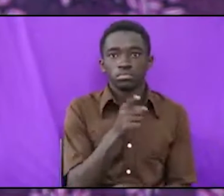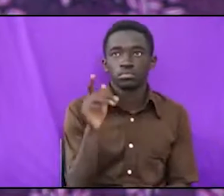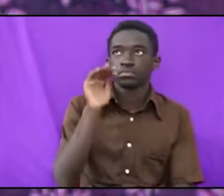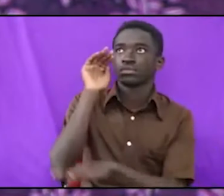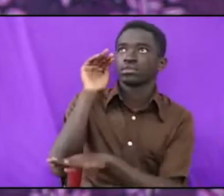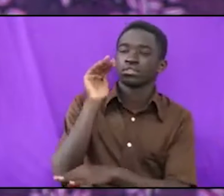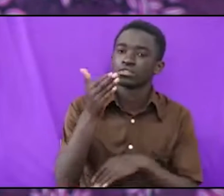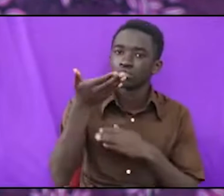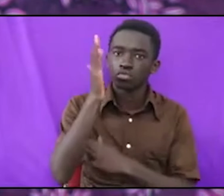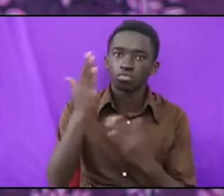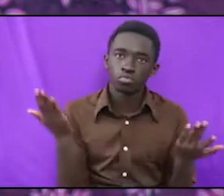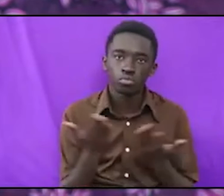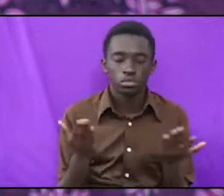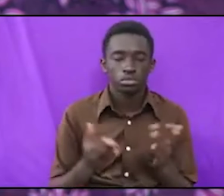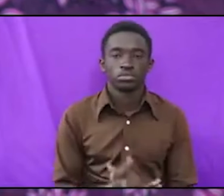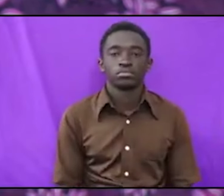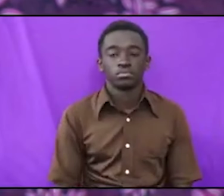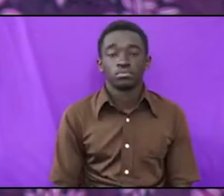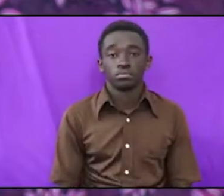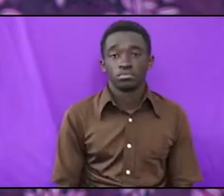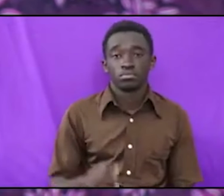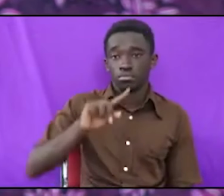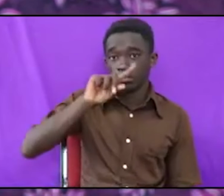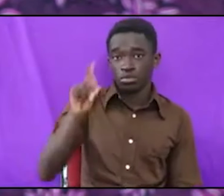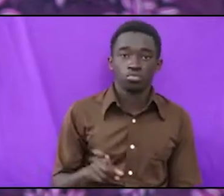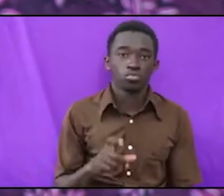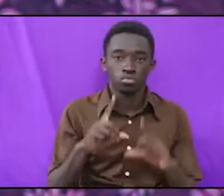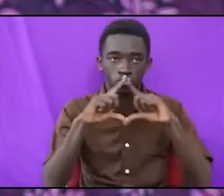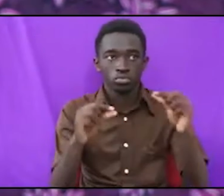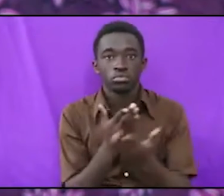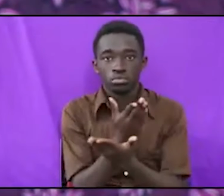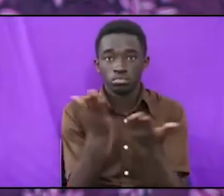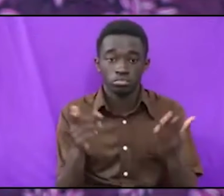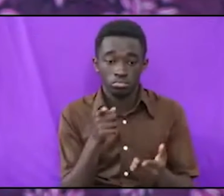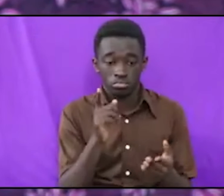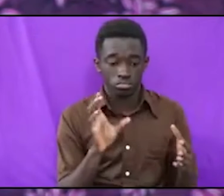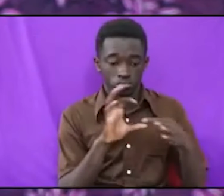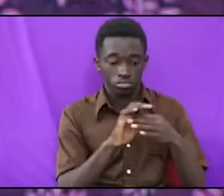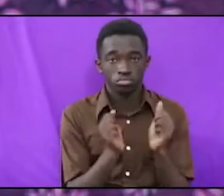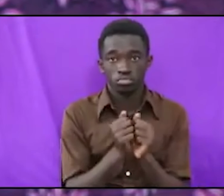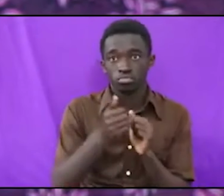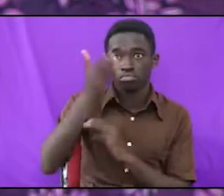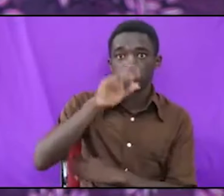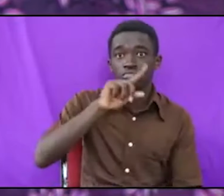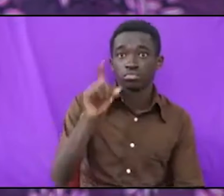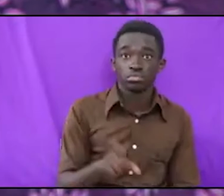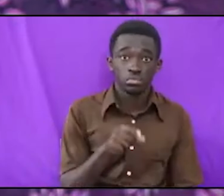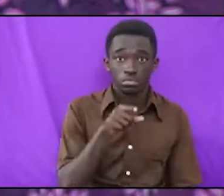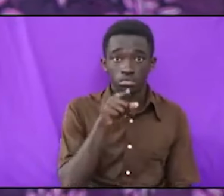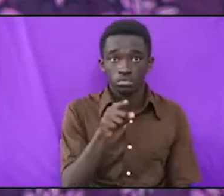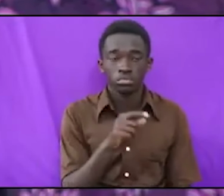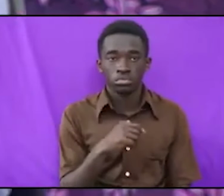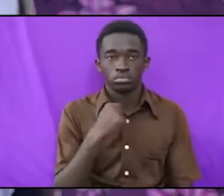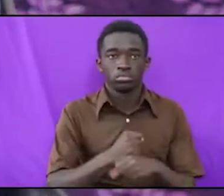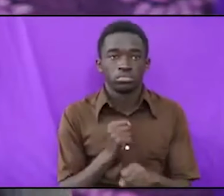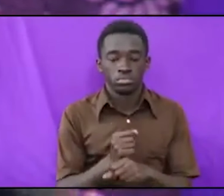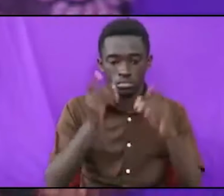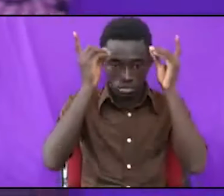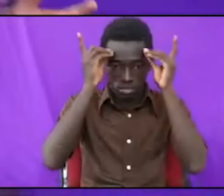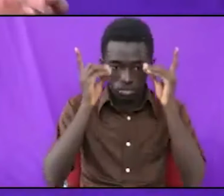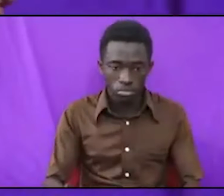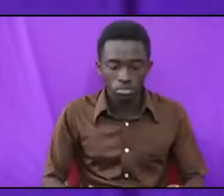God? My question to you is, are you aligned to him? Have you made that decision that Daniel made